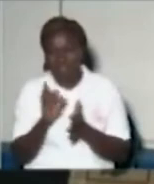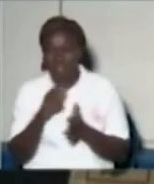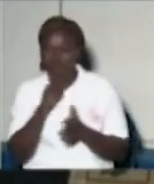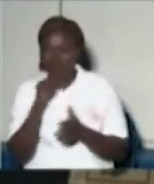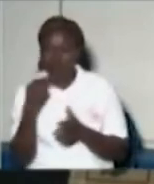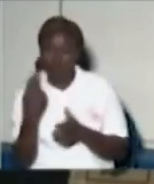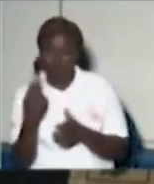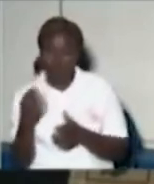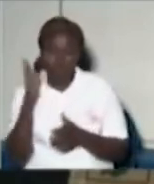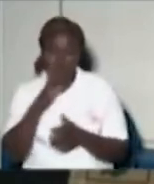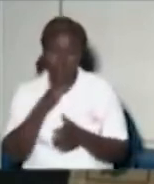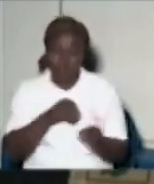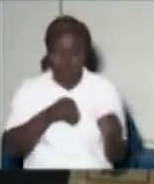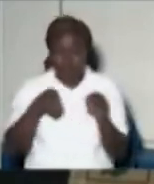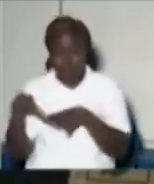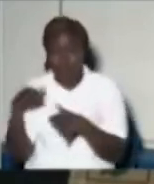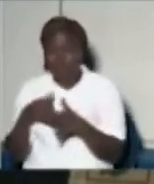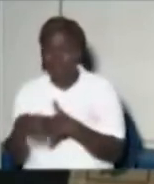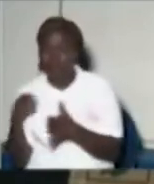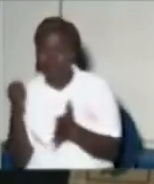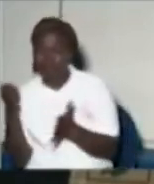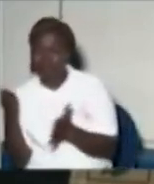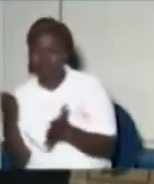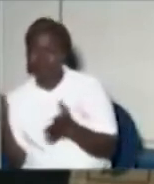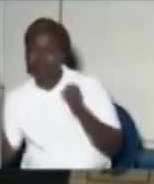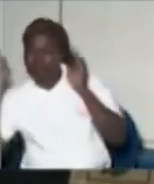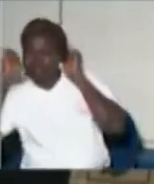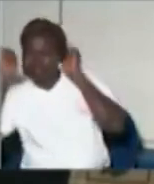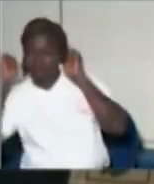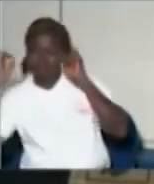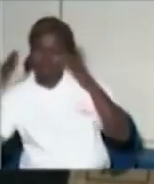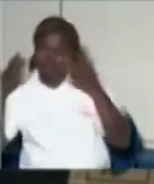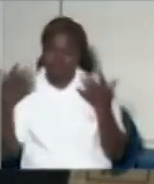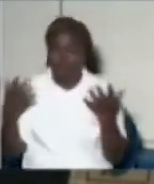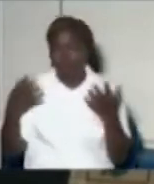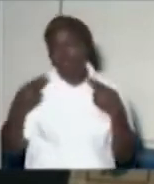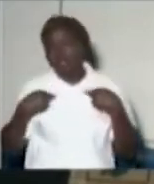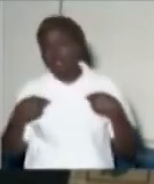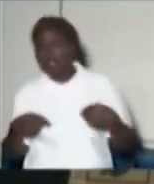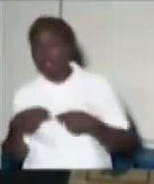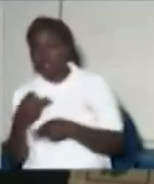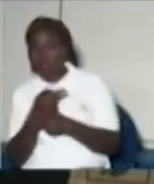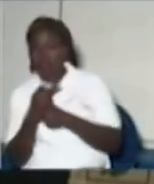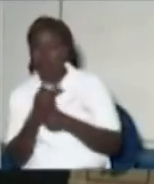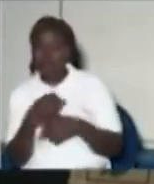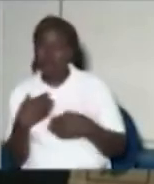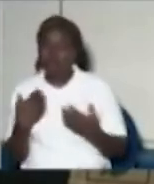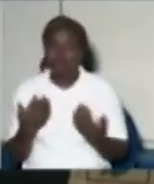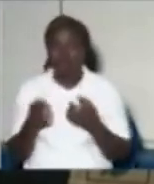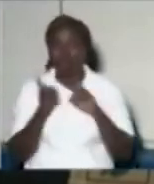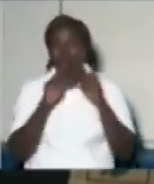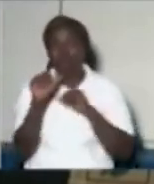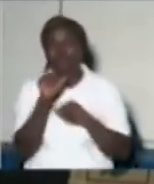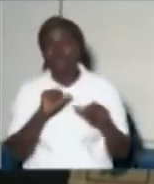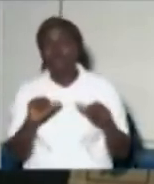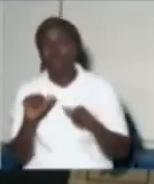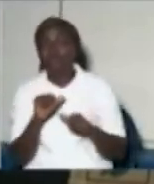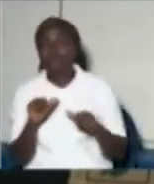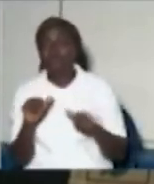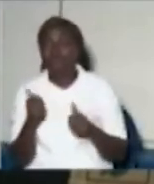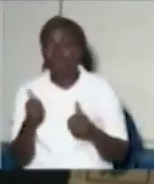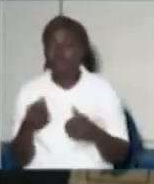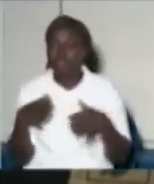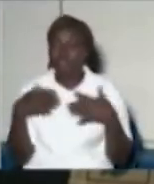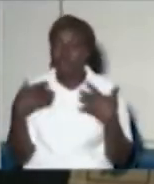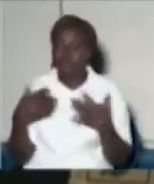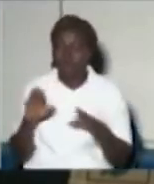like education, health, healthcare system, and all talking about the